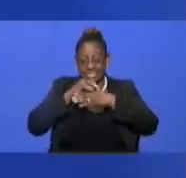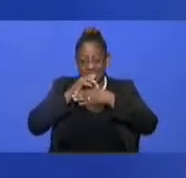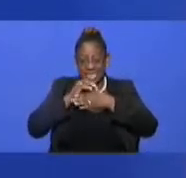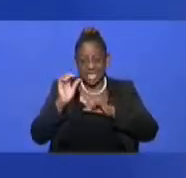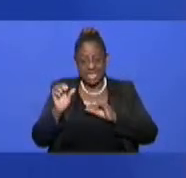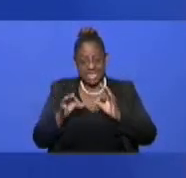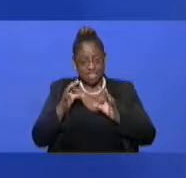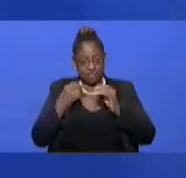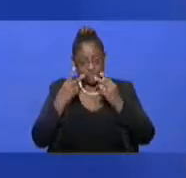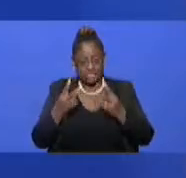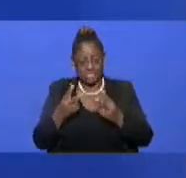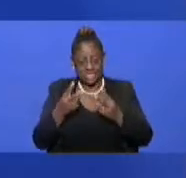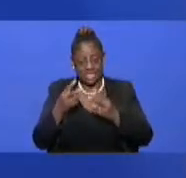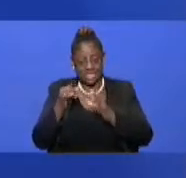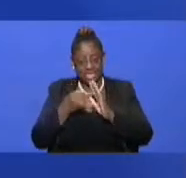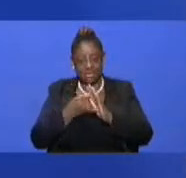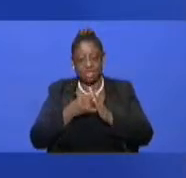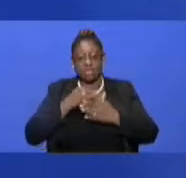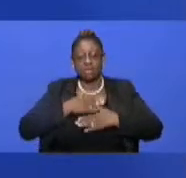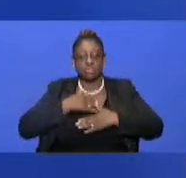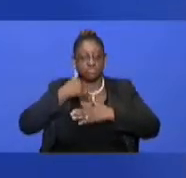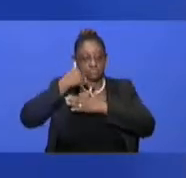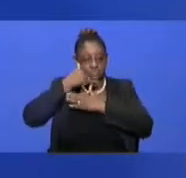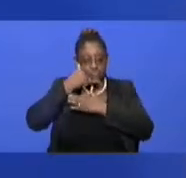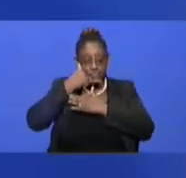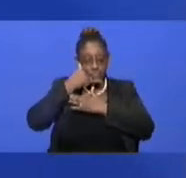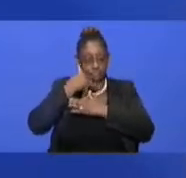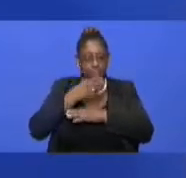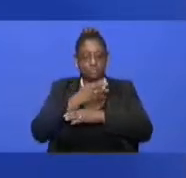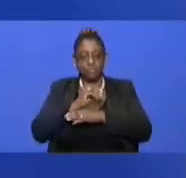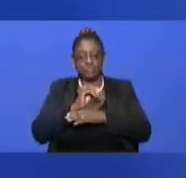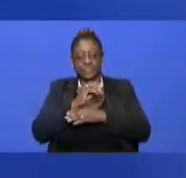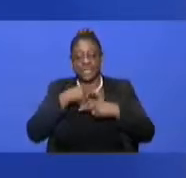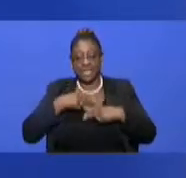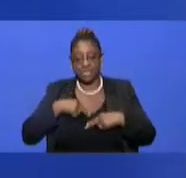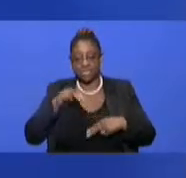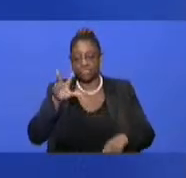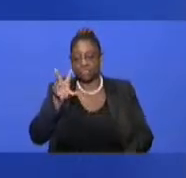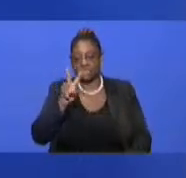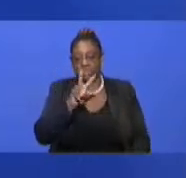who sights one is encouraged to call the Department of Environmental Health at